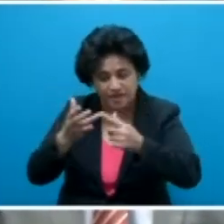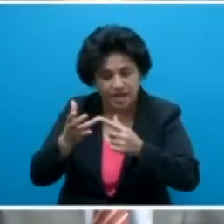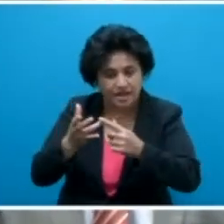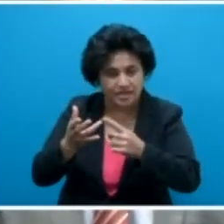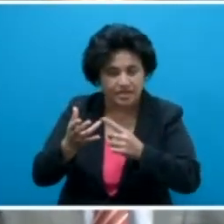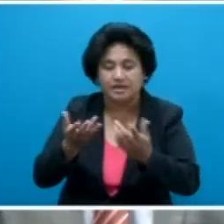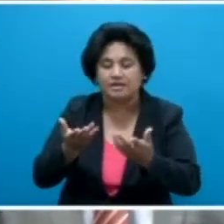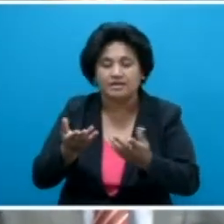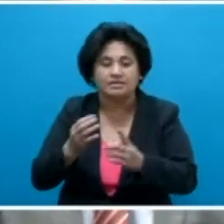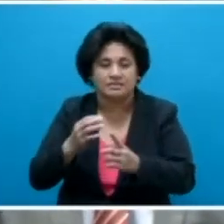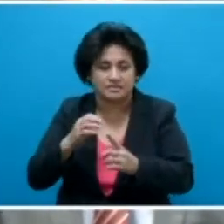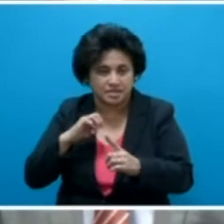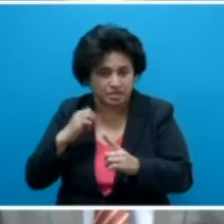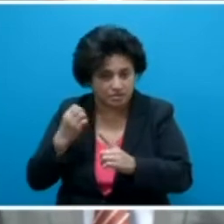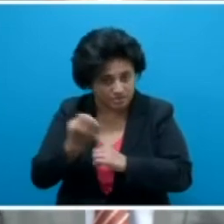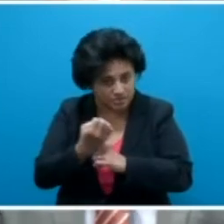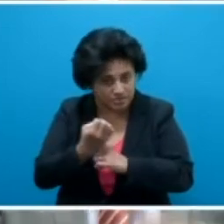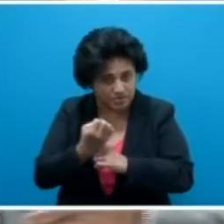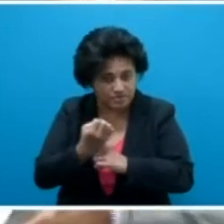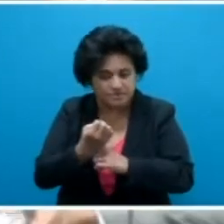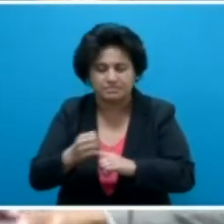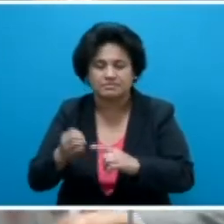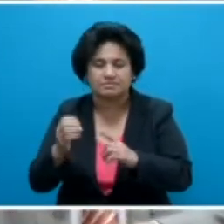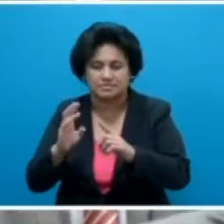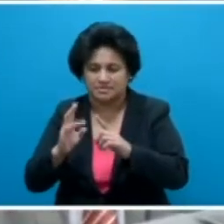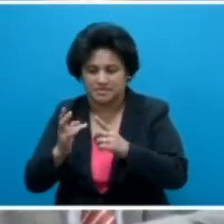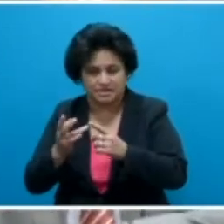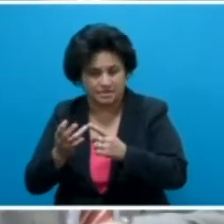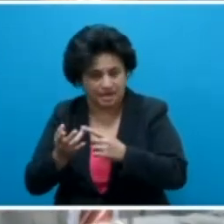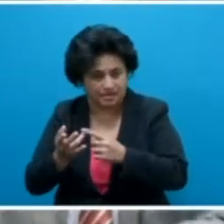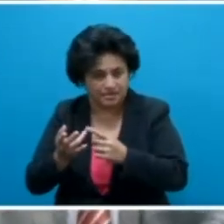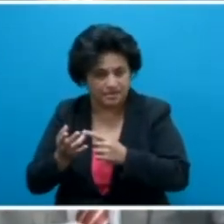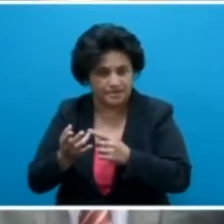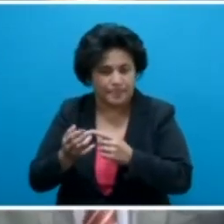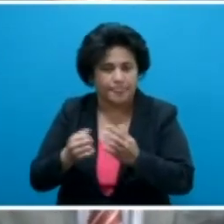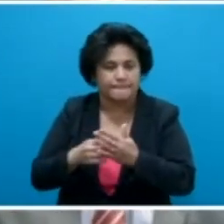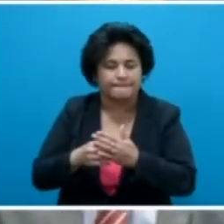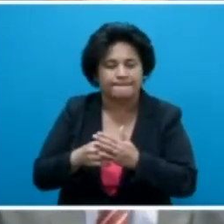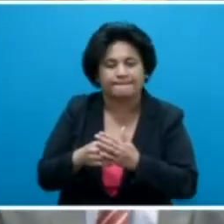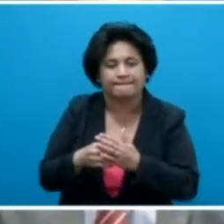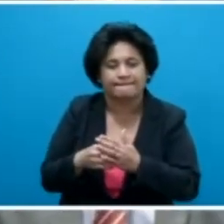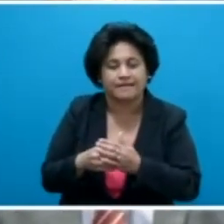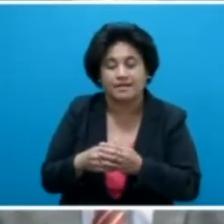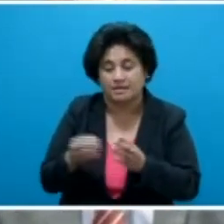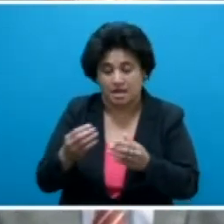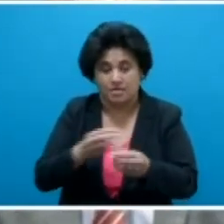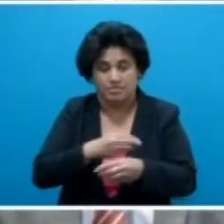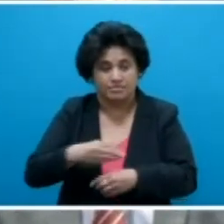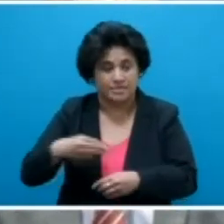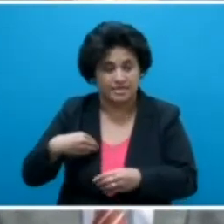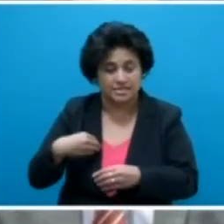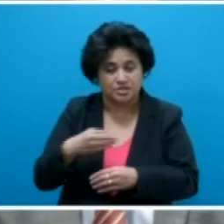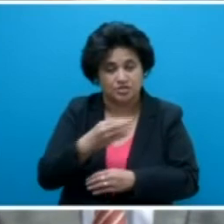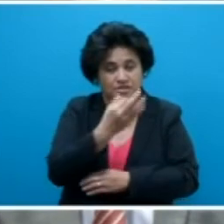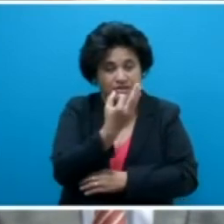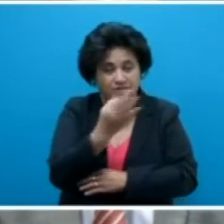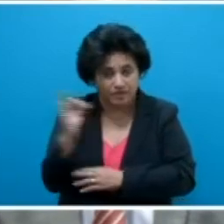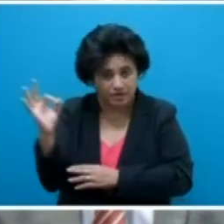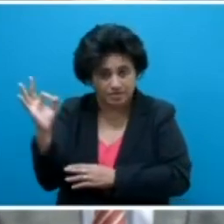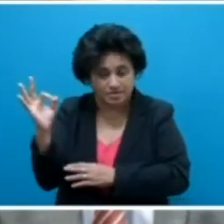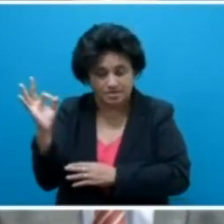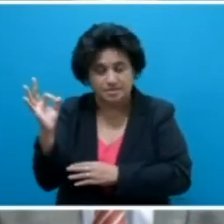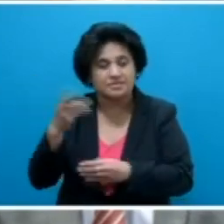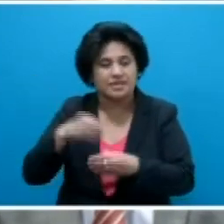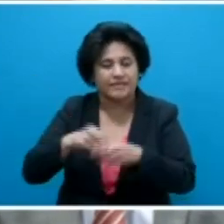social functions at all levels. The Ministry of Forestry is part of the natural